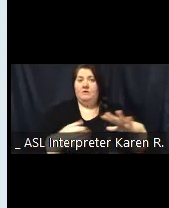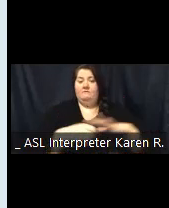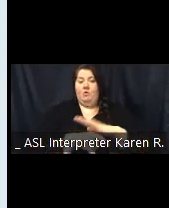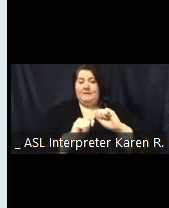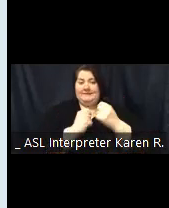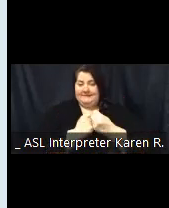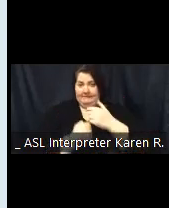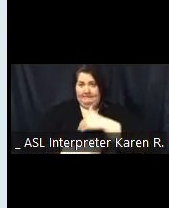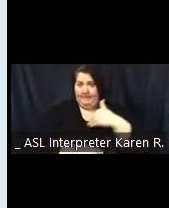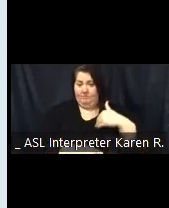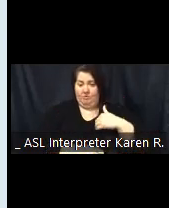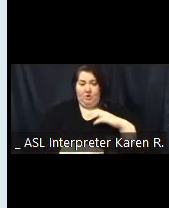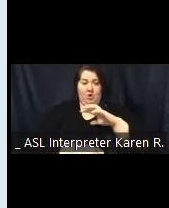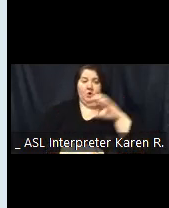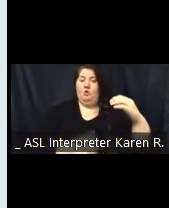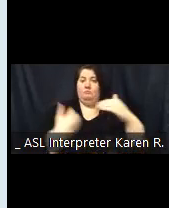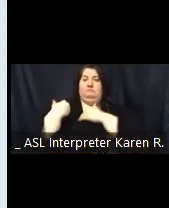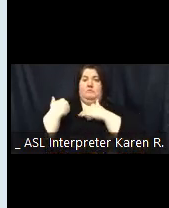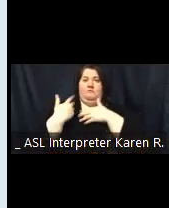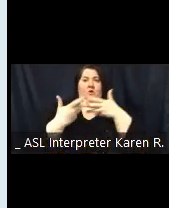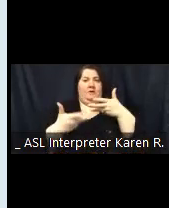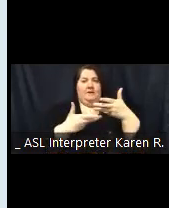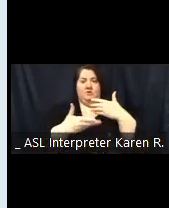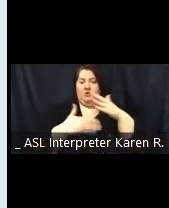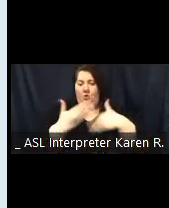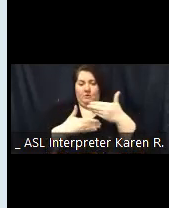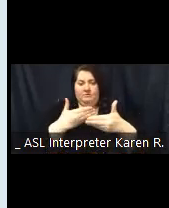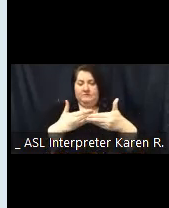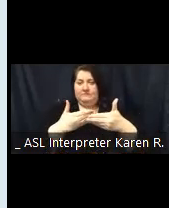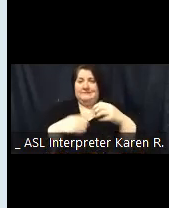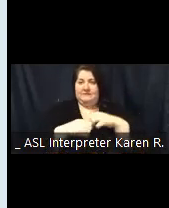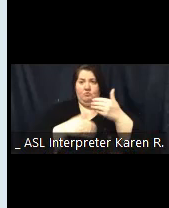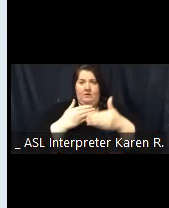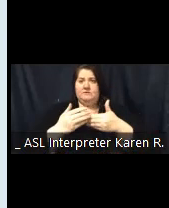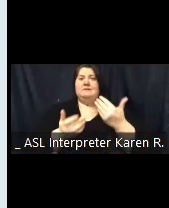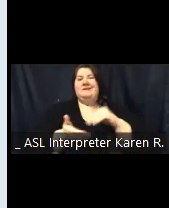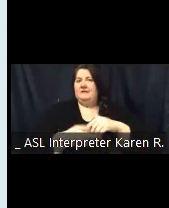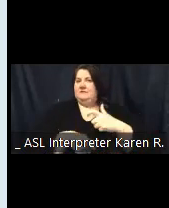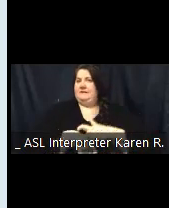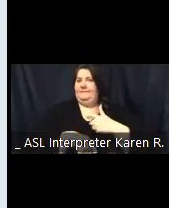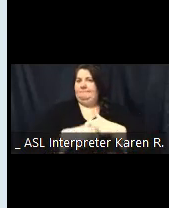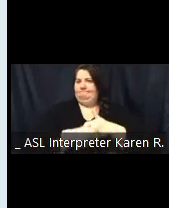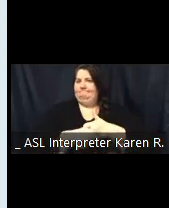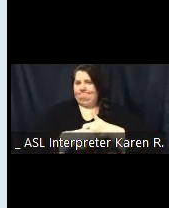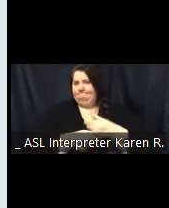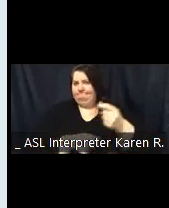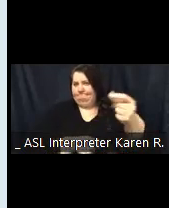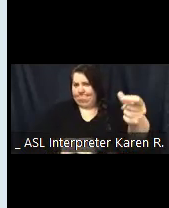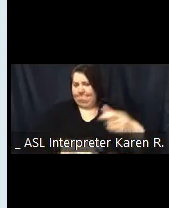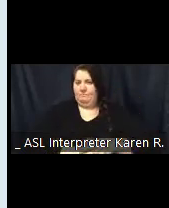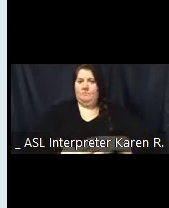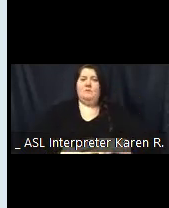co-responsible for engaging in all subsequent steps in the process with timeliness. Next slide, please.